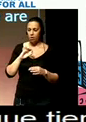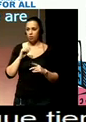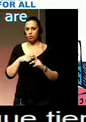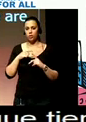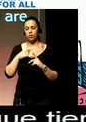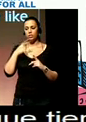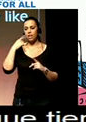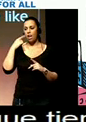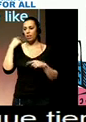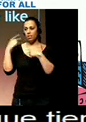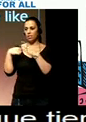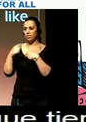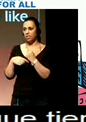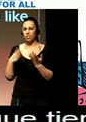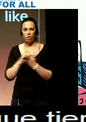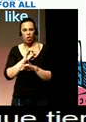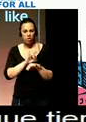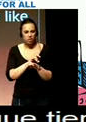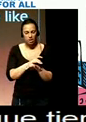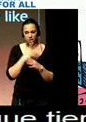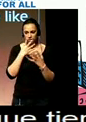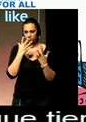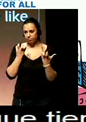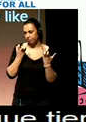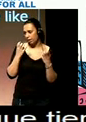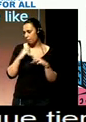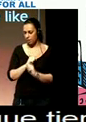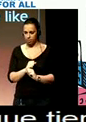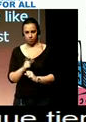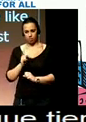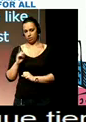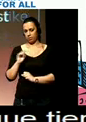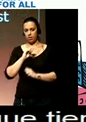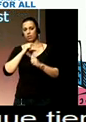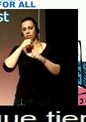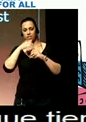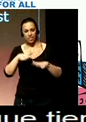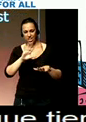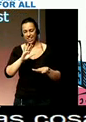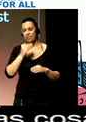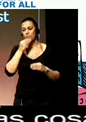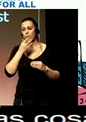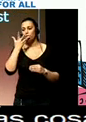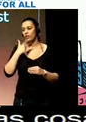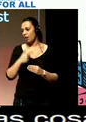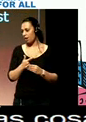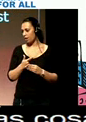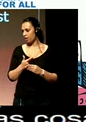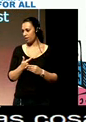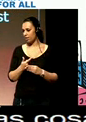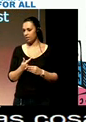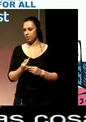or classic things is just like gray, but history is very